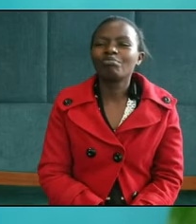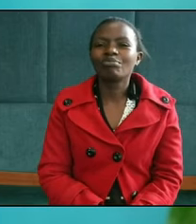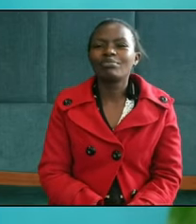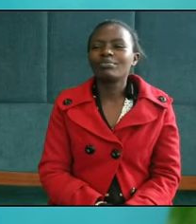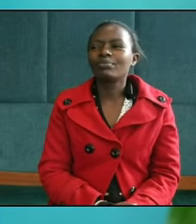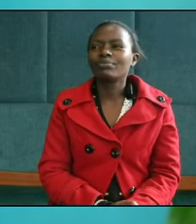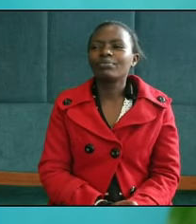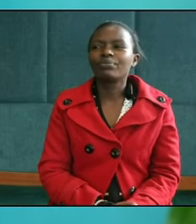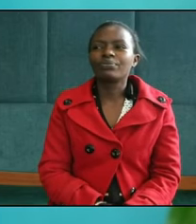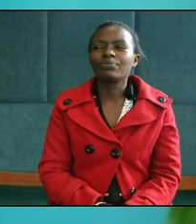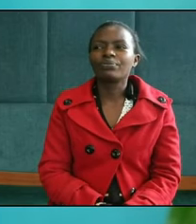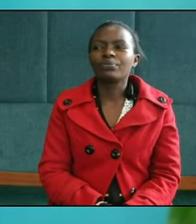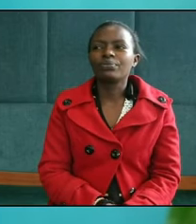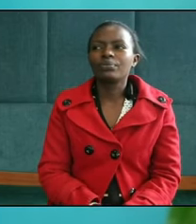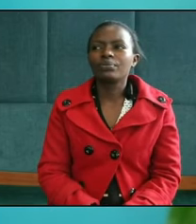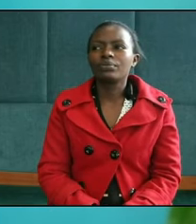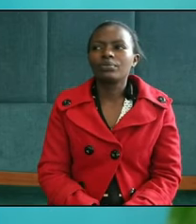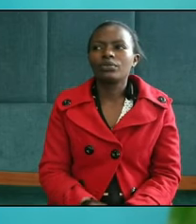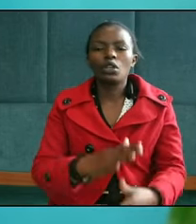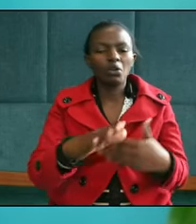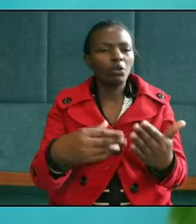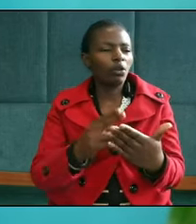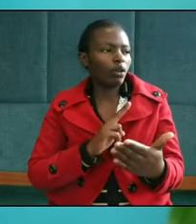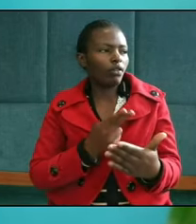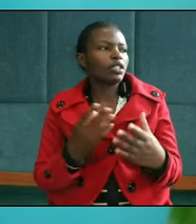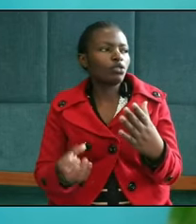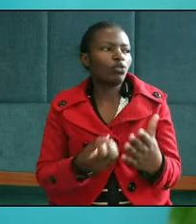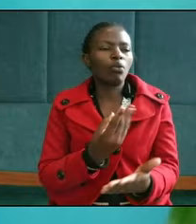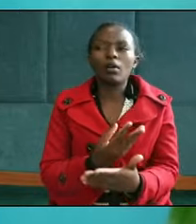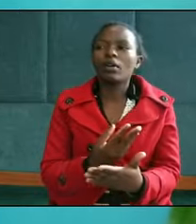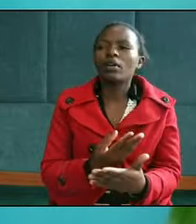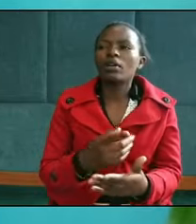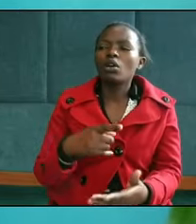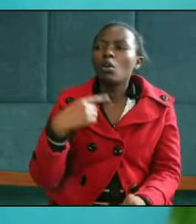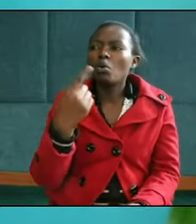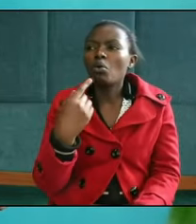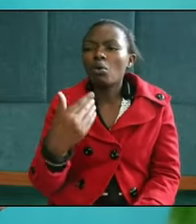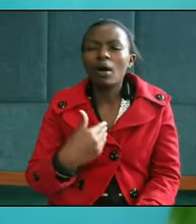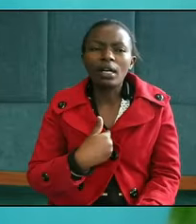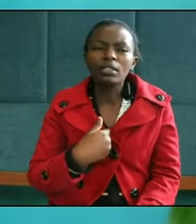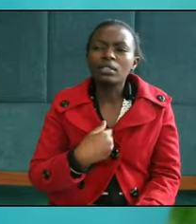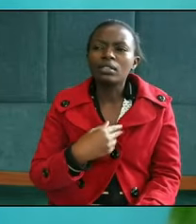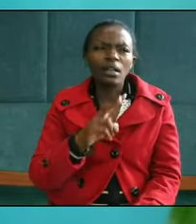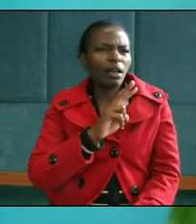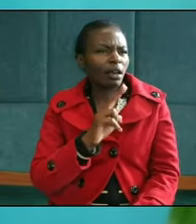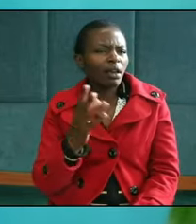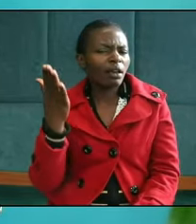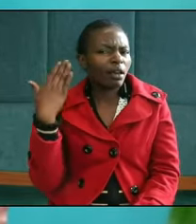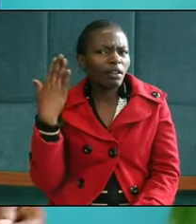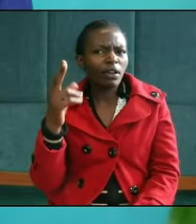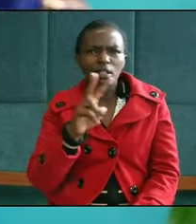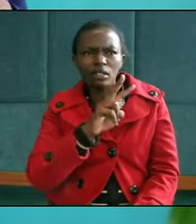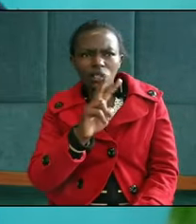are. It's a good one. He woke up. Number two, who has ever seen his heart? He in a pambu